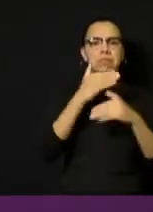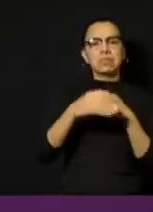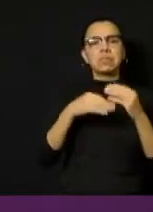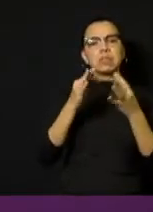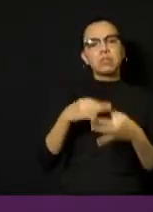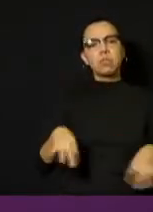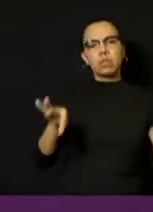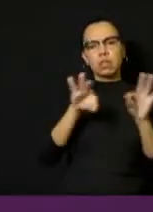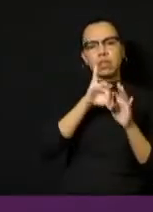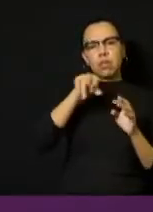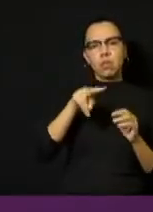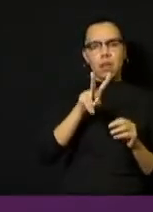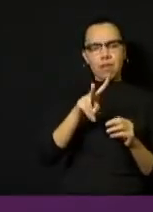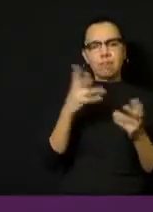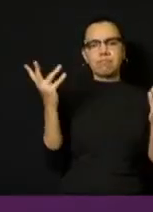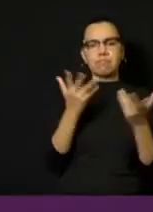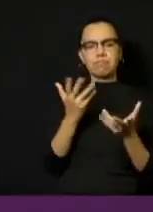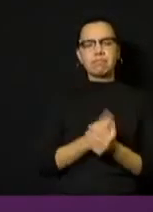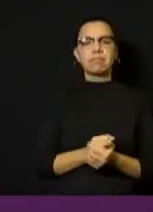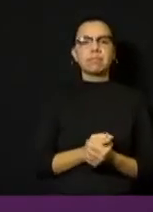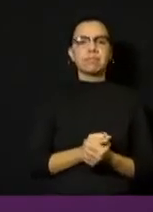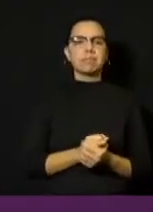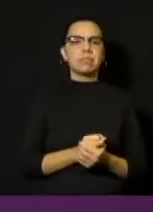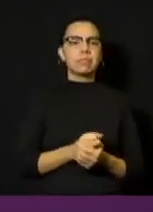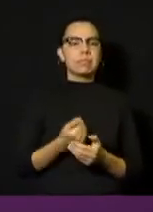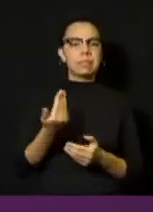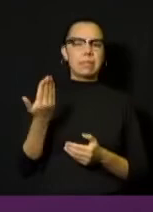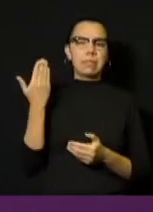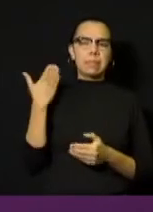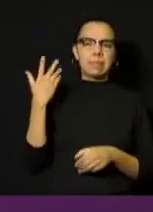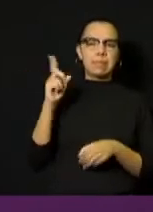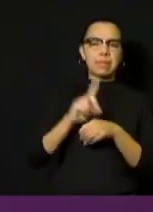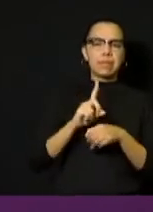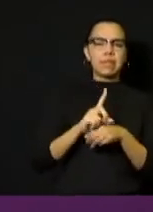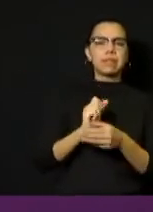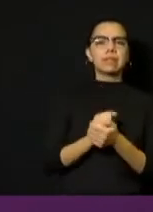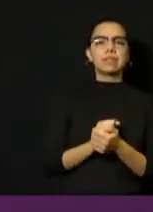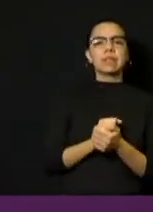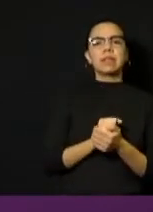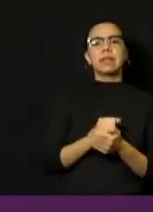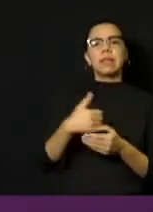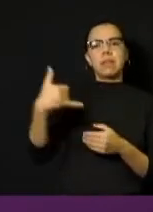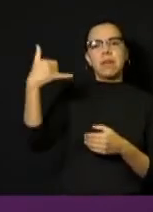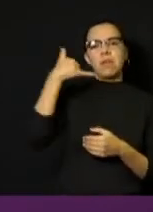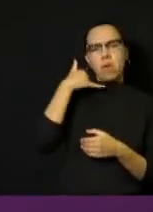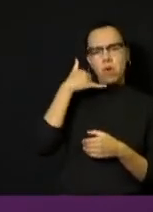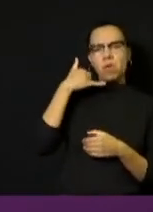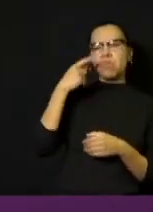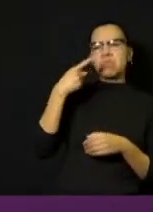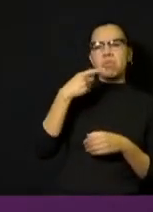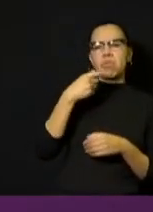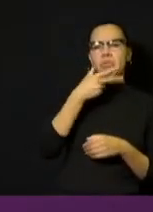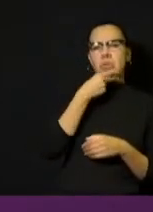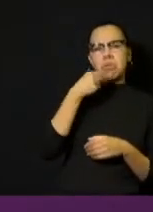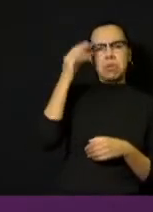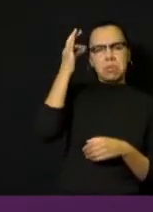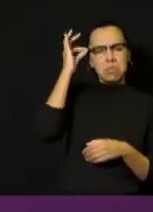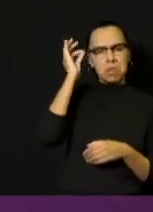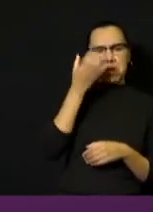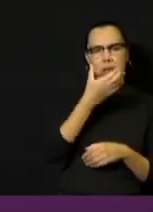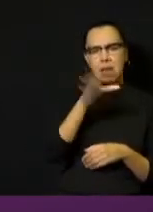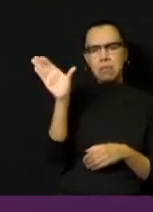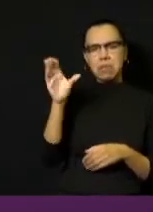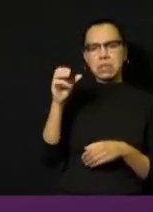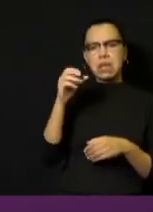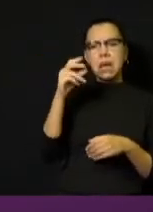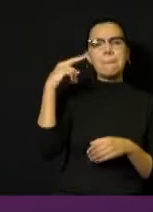supporting the transcendental activity Jorge Vergara performed here. Eustaquí Severa